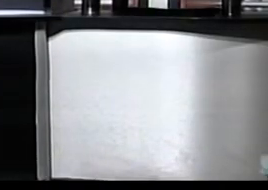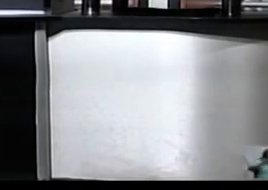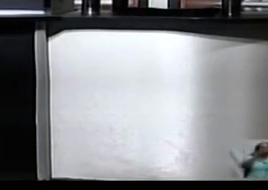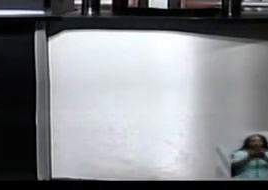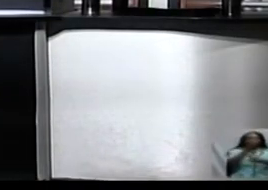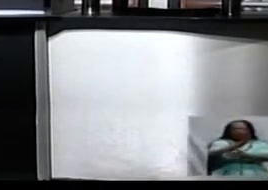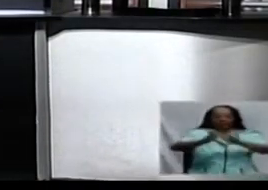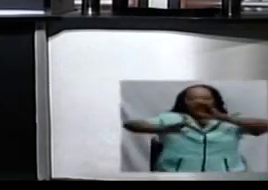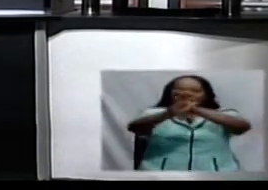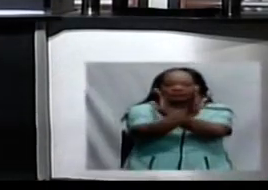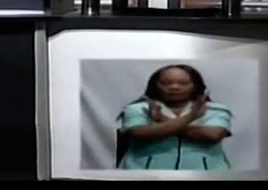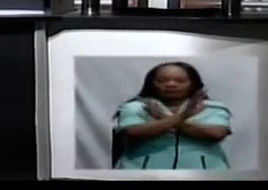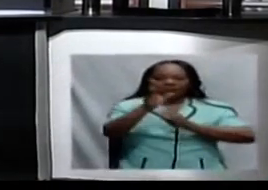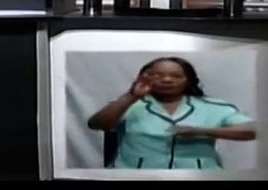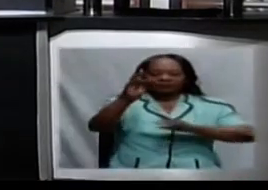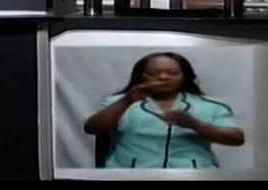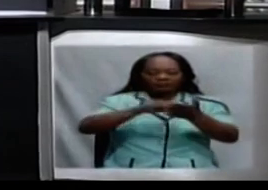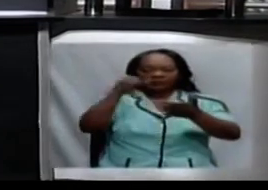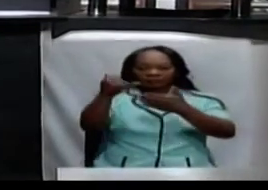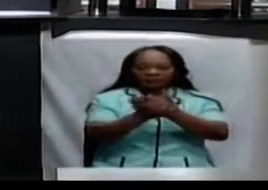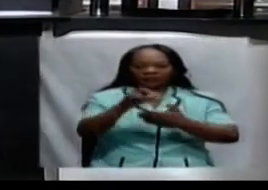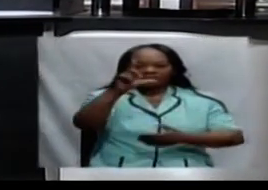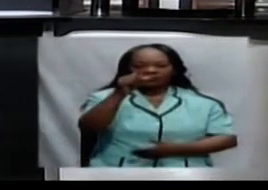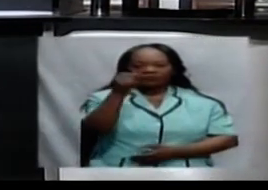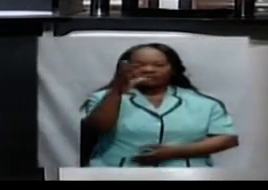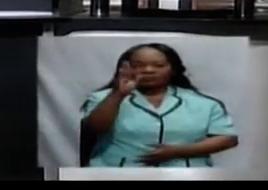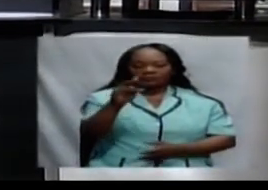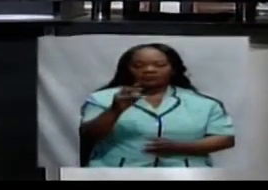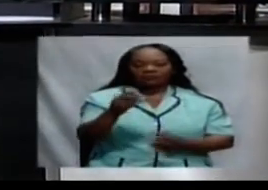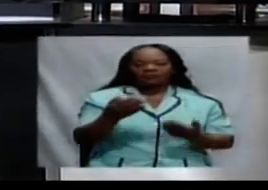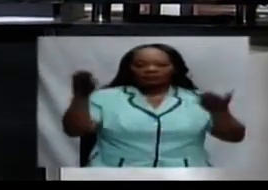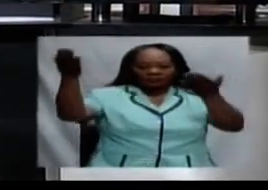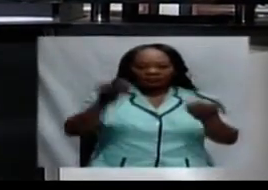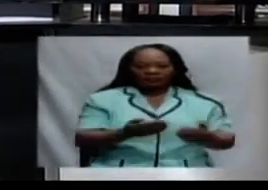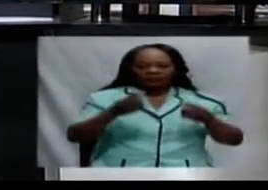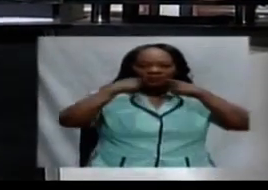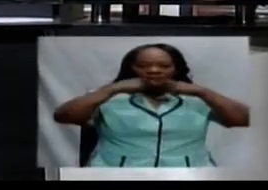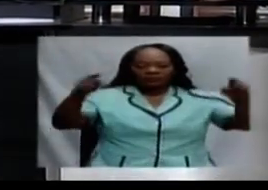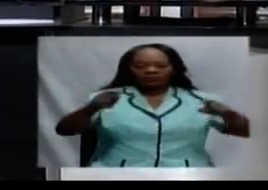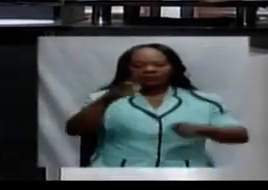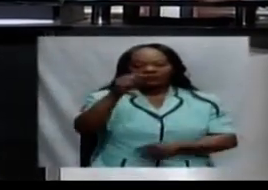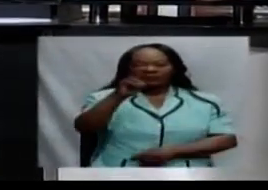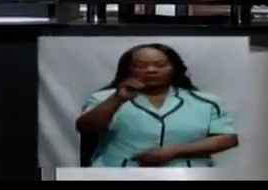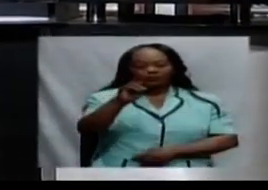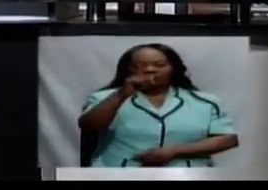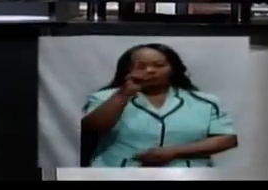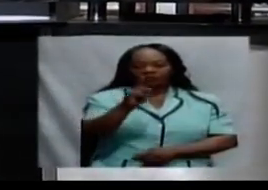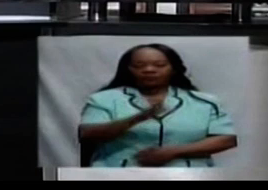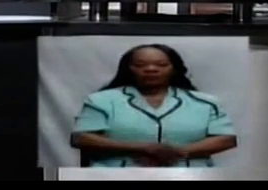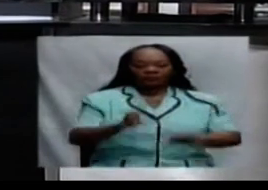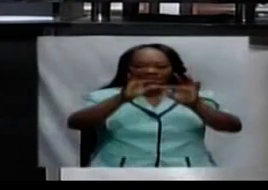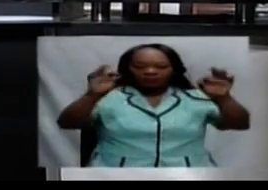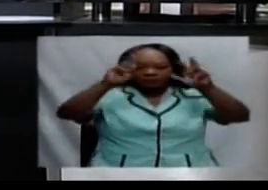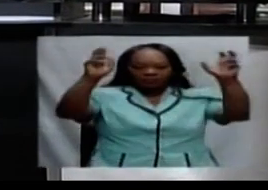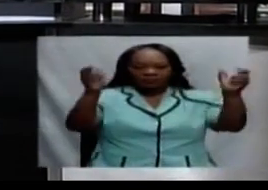Good evening, it is Sunday, the 7th of May 2017, and welcome to the main news broadcast on TV1. Our top stories in